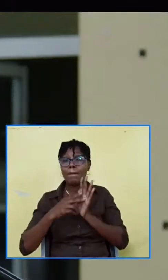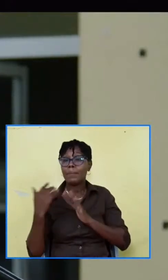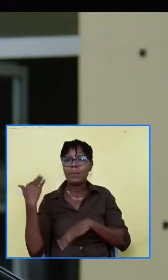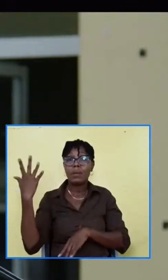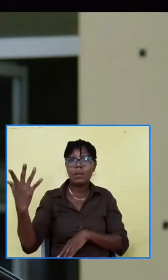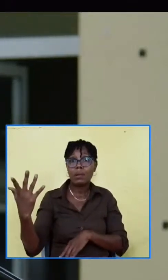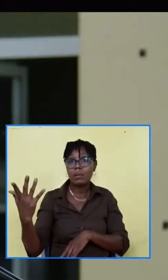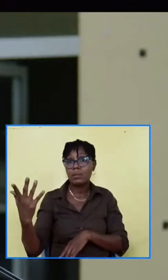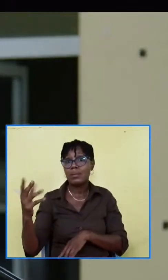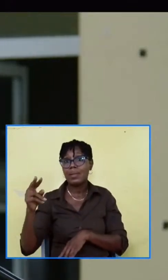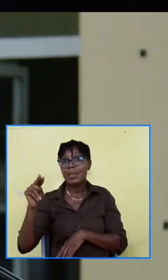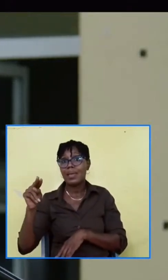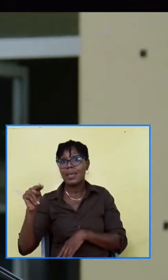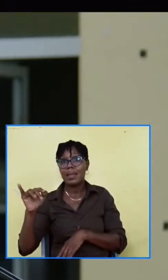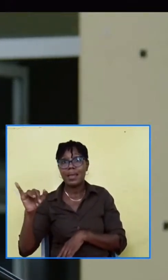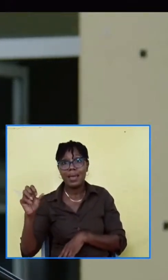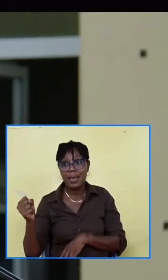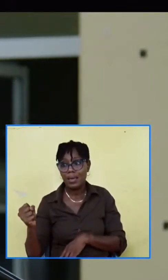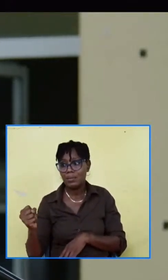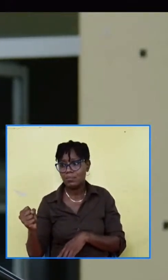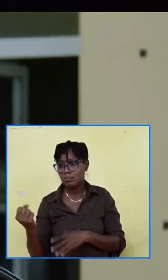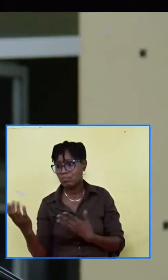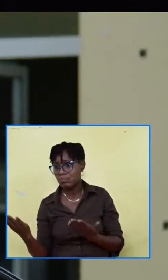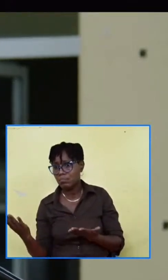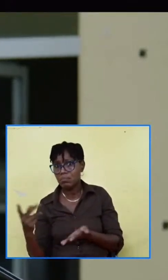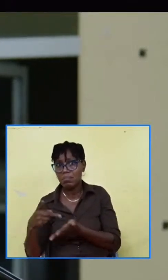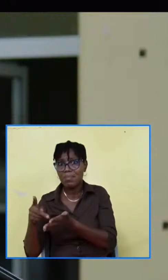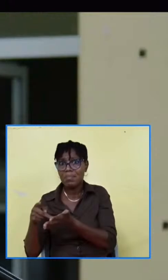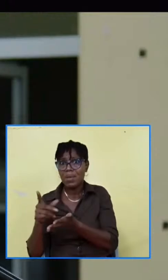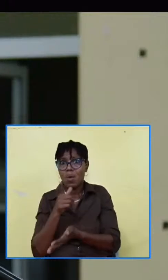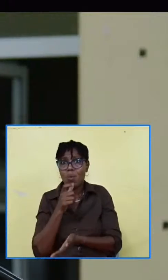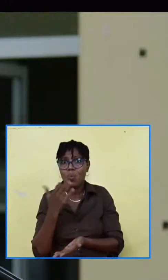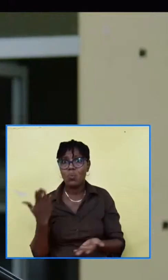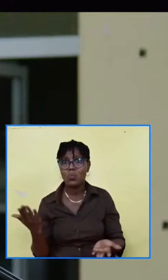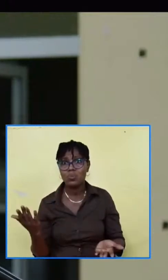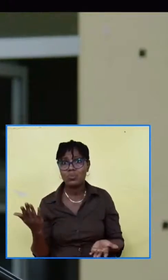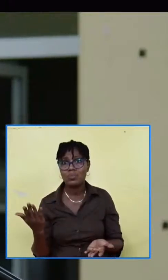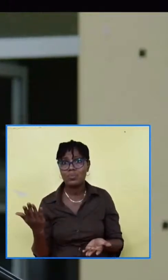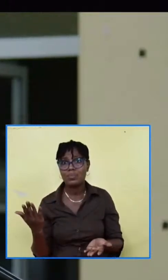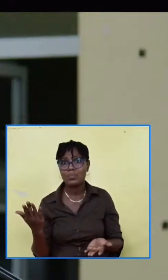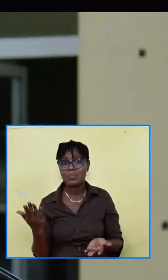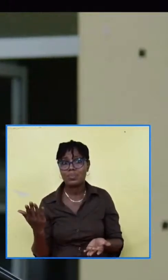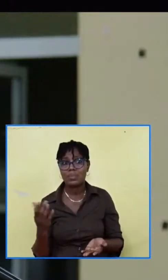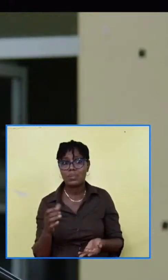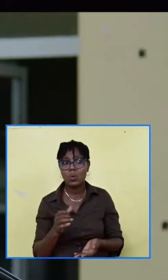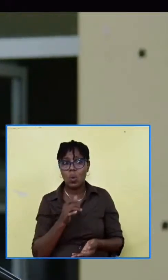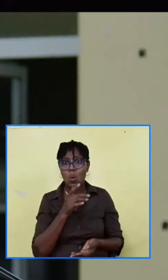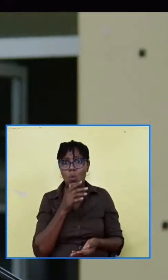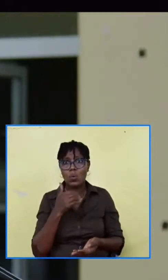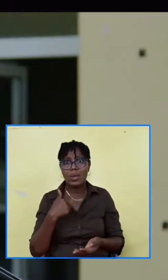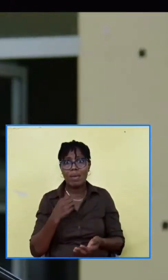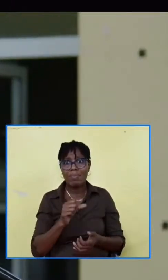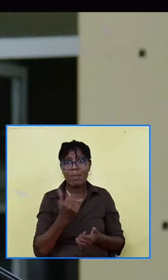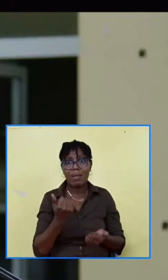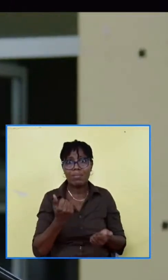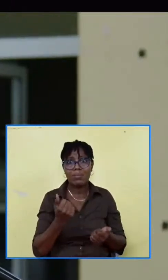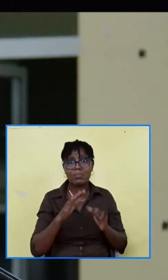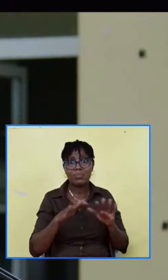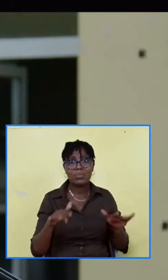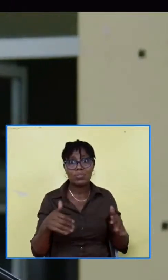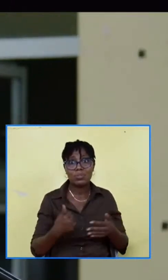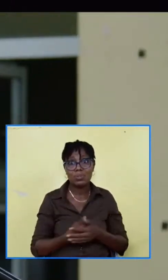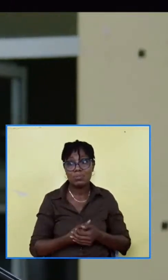size of it? So, and then you look at who's going to have all of those extra children. Is it going to be middle